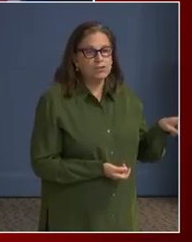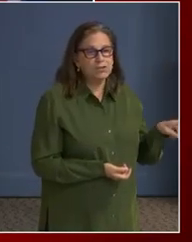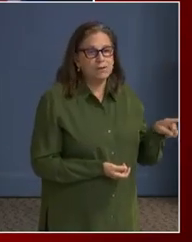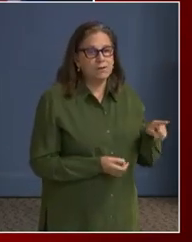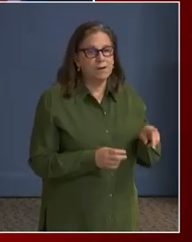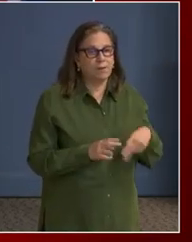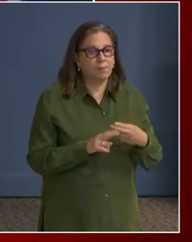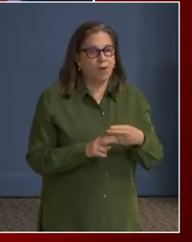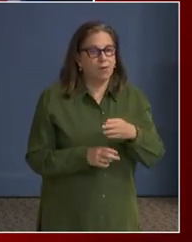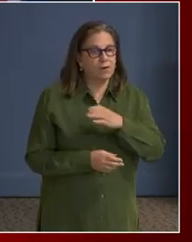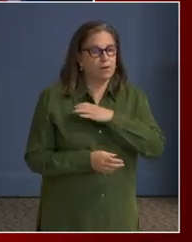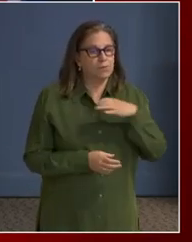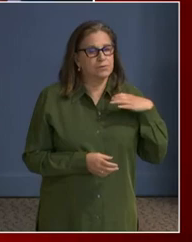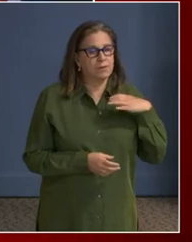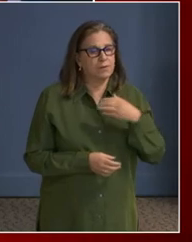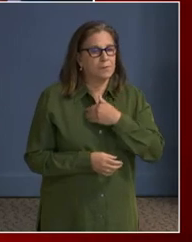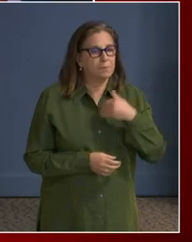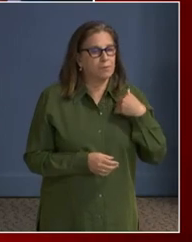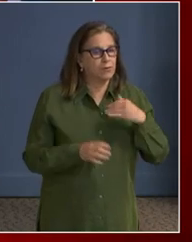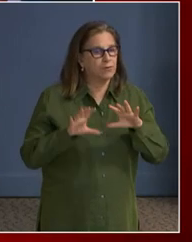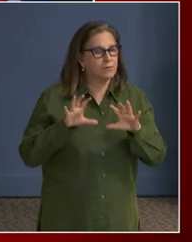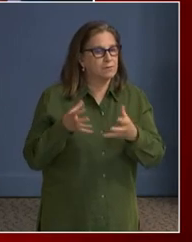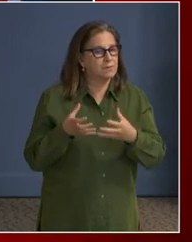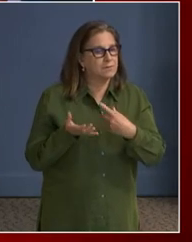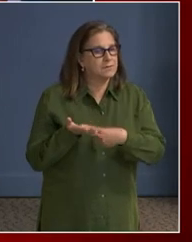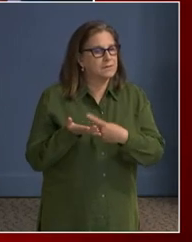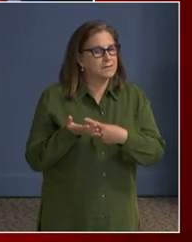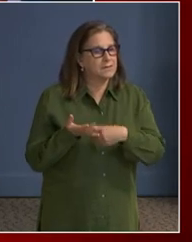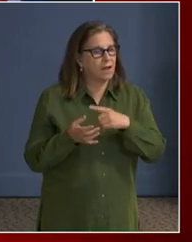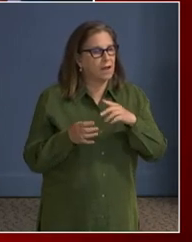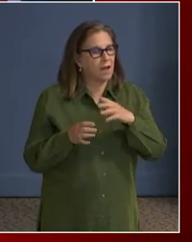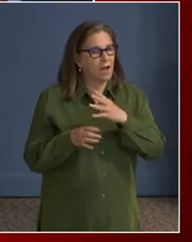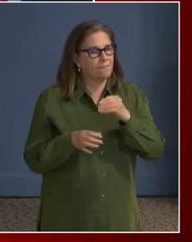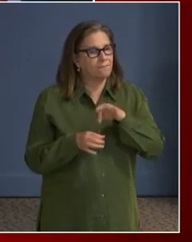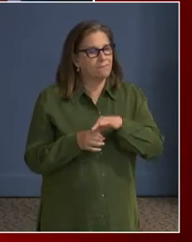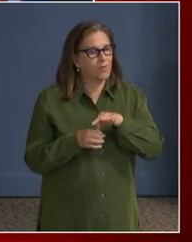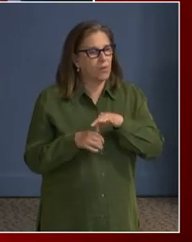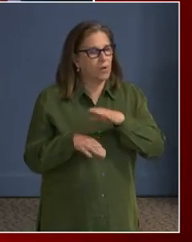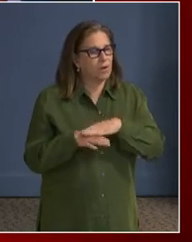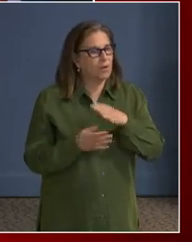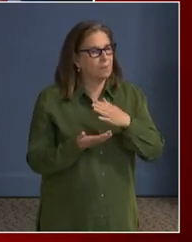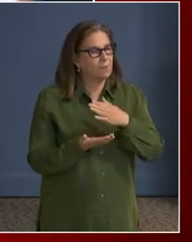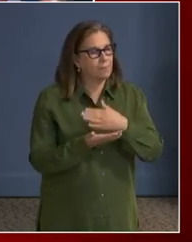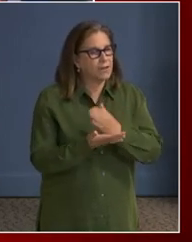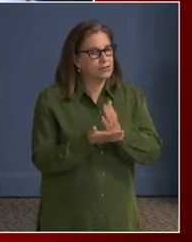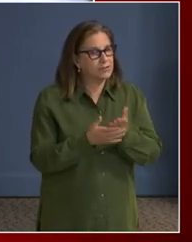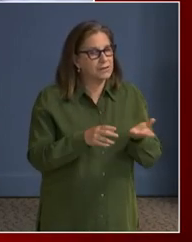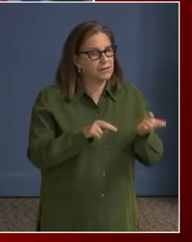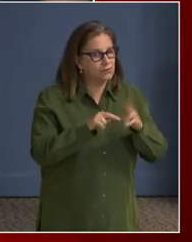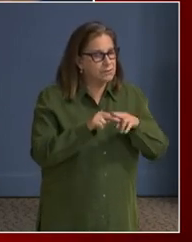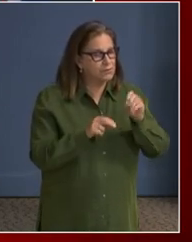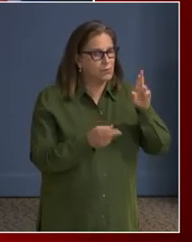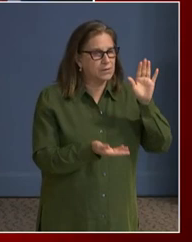to discuss whether before their second vote on the budget they can increase some of that funding for the police budget?